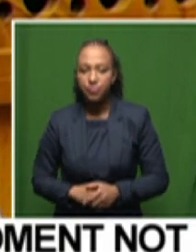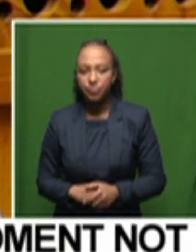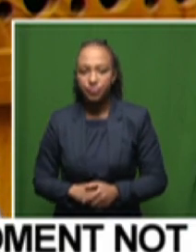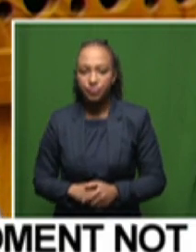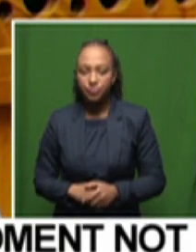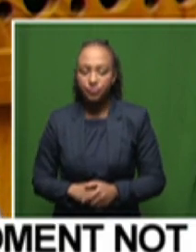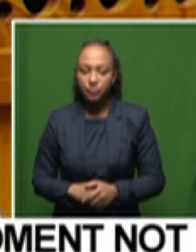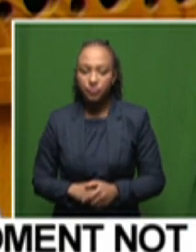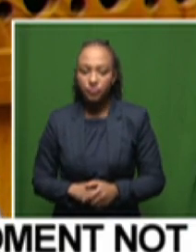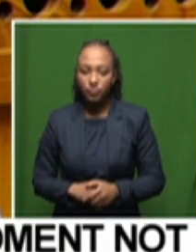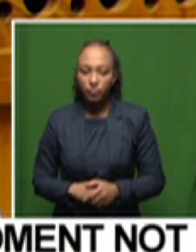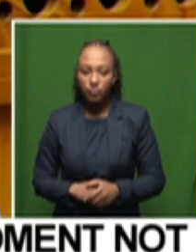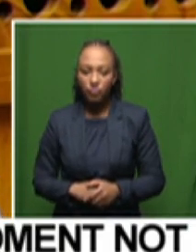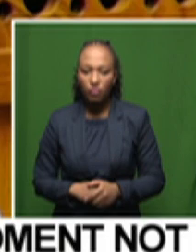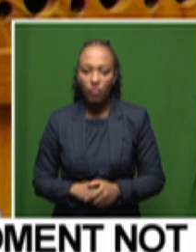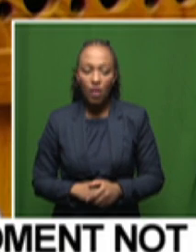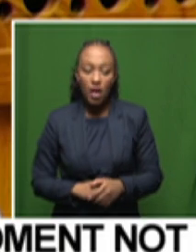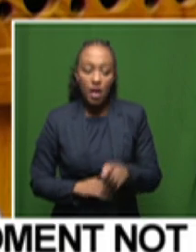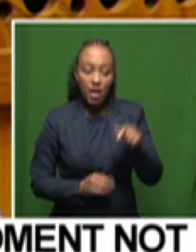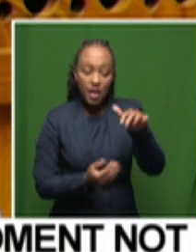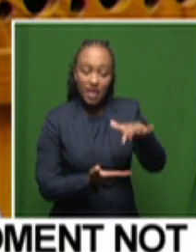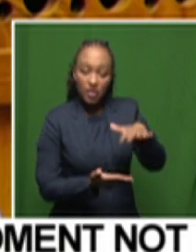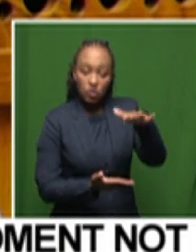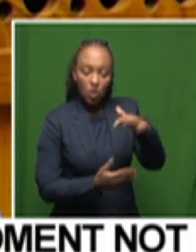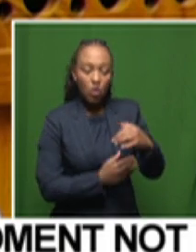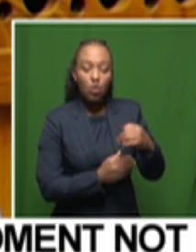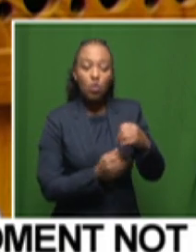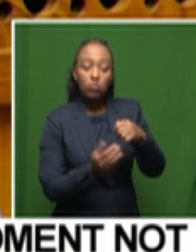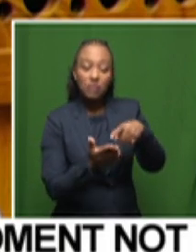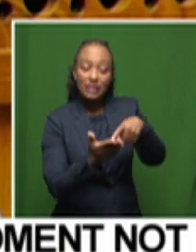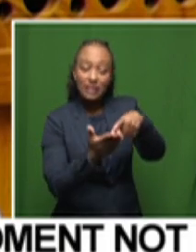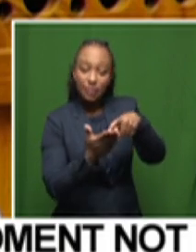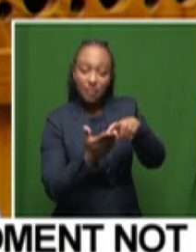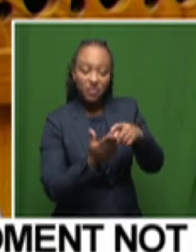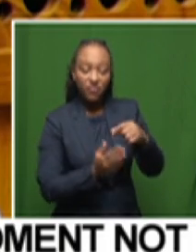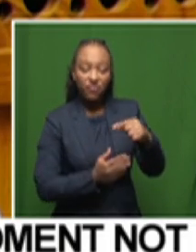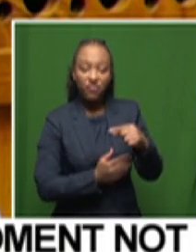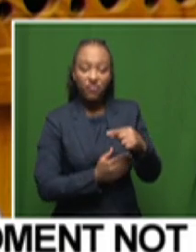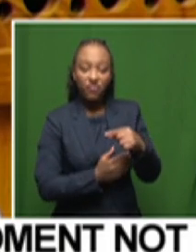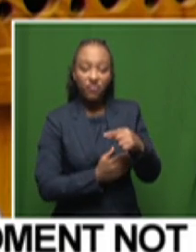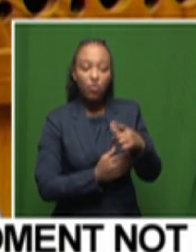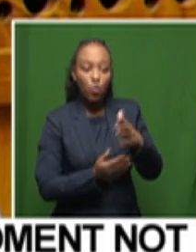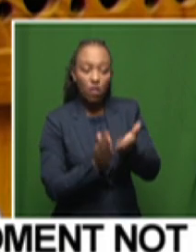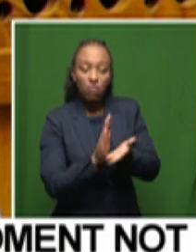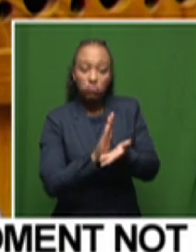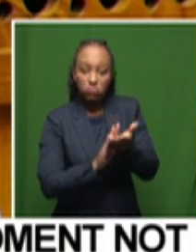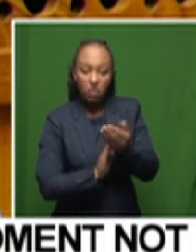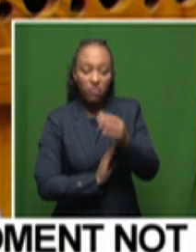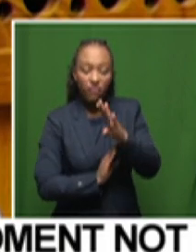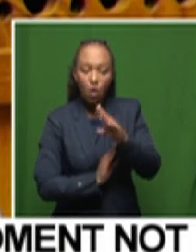The stock of gross debt will rise from roughly 4 trillion